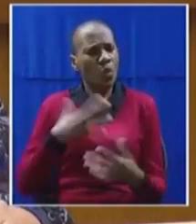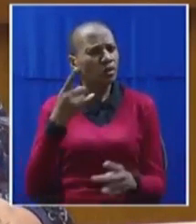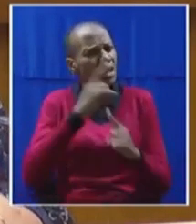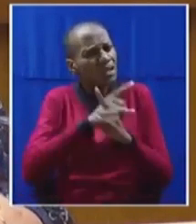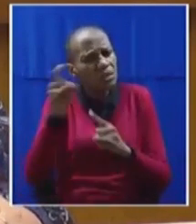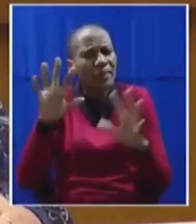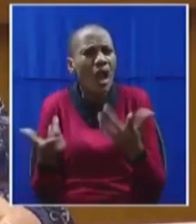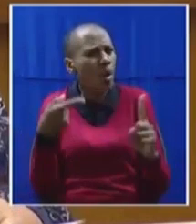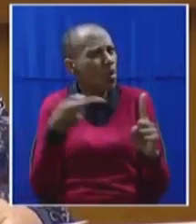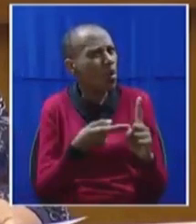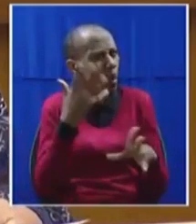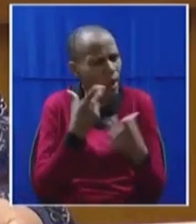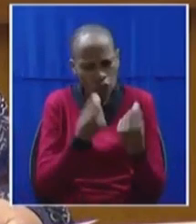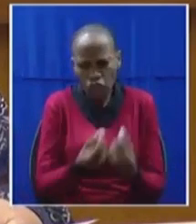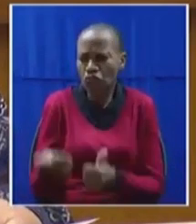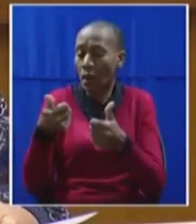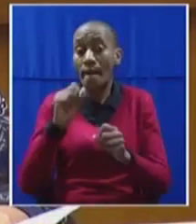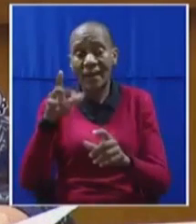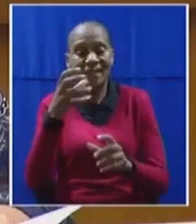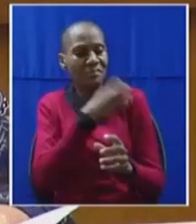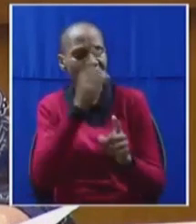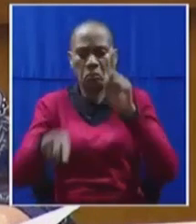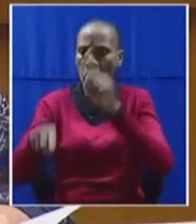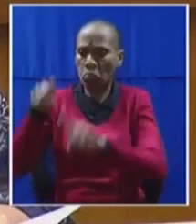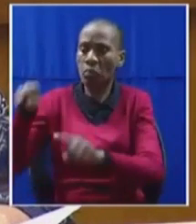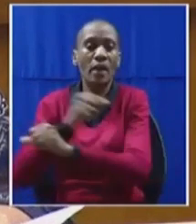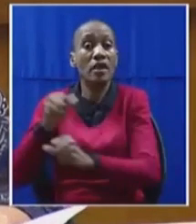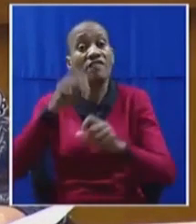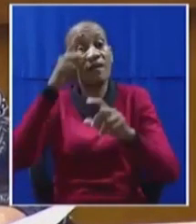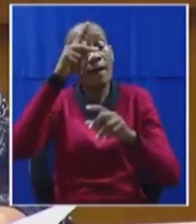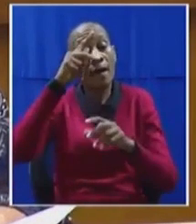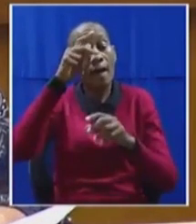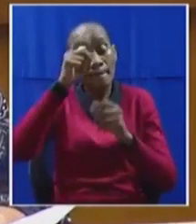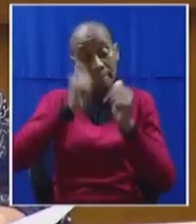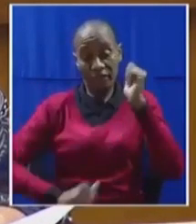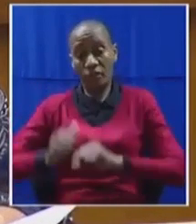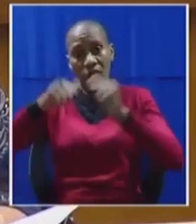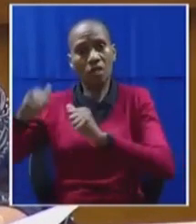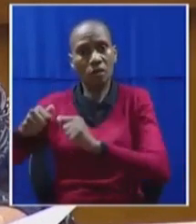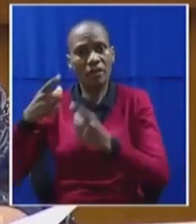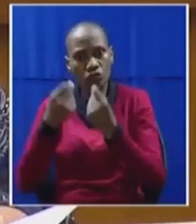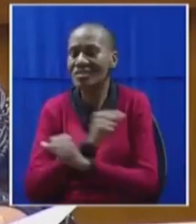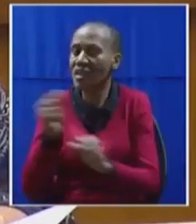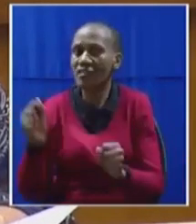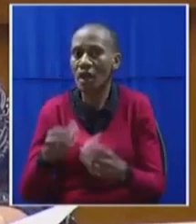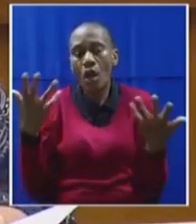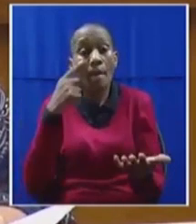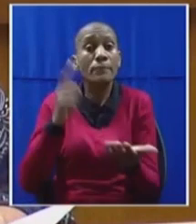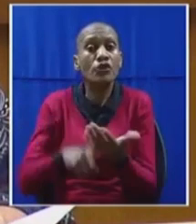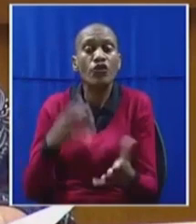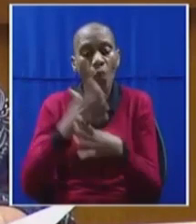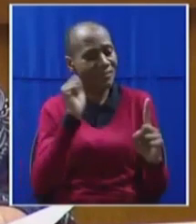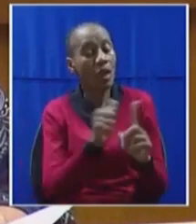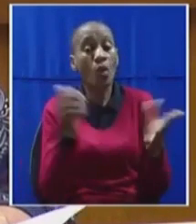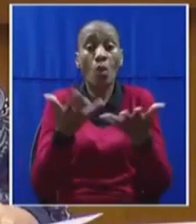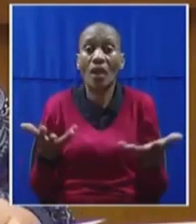allow that, saying that as various ministers failed to sign the performance agreements, there was no proof anything had been done. The fact that he'd reported